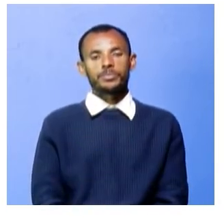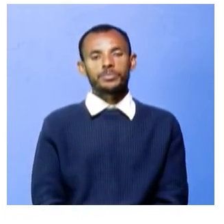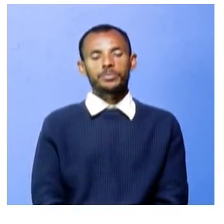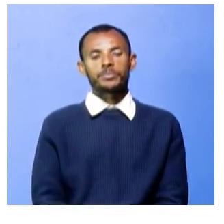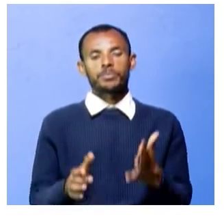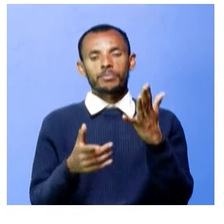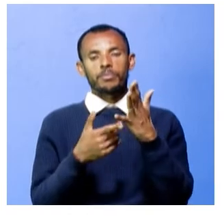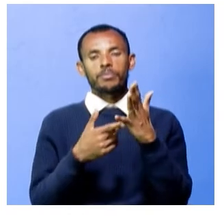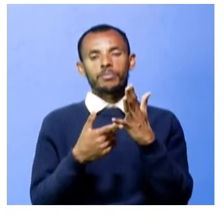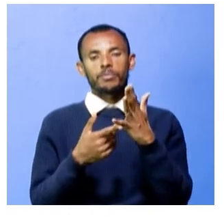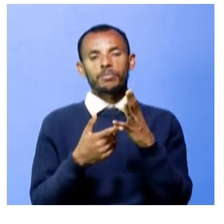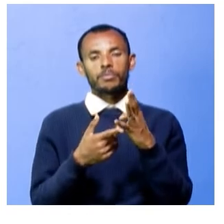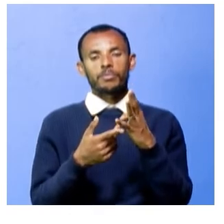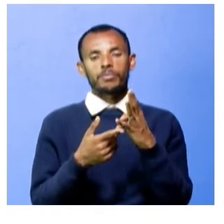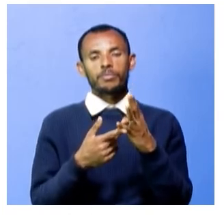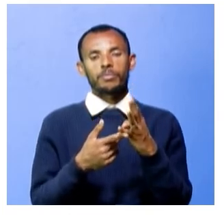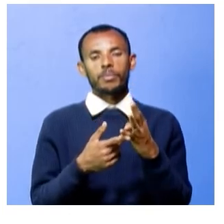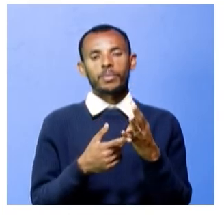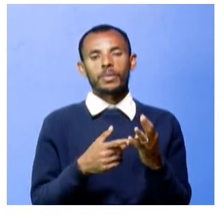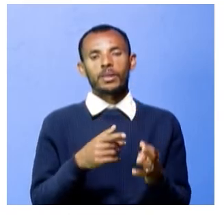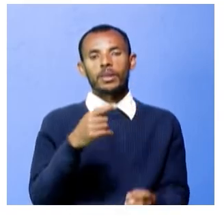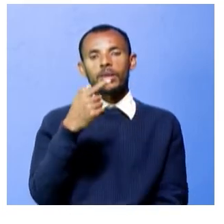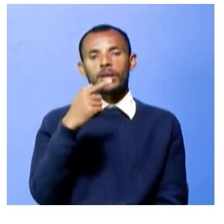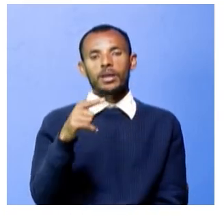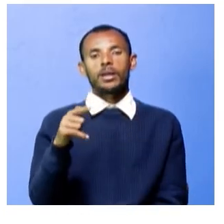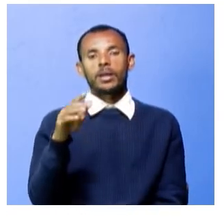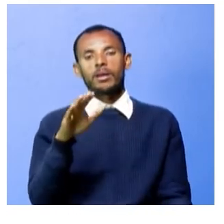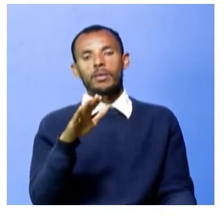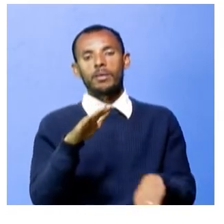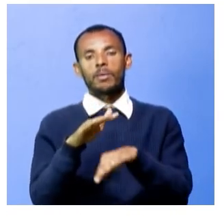The fourth one is green ball.